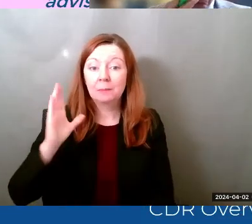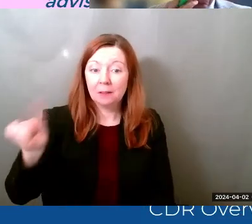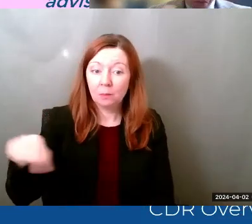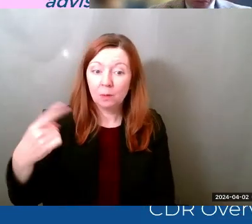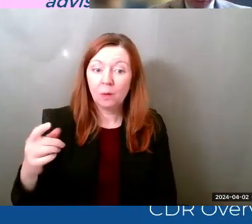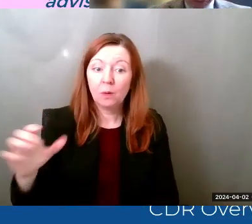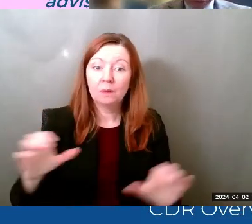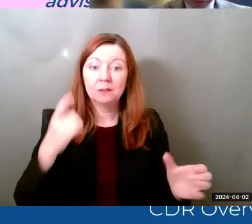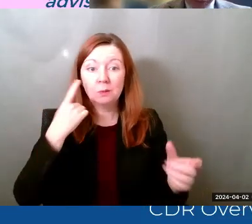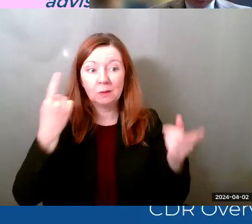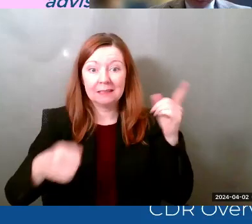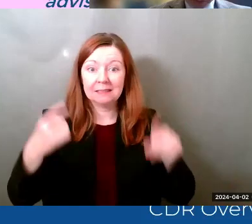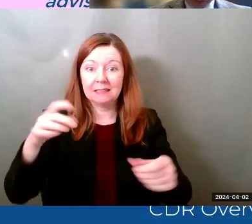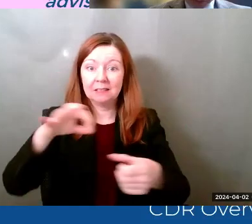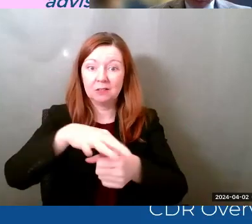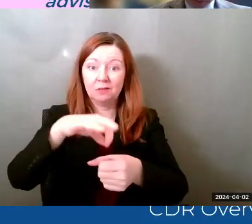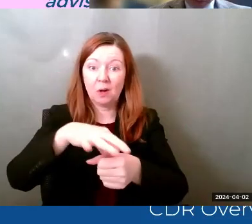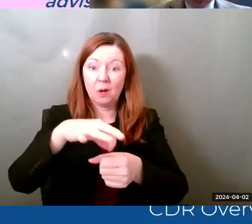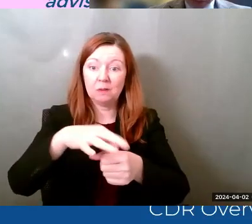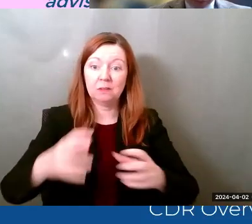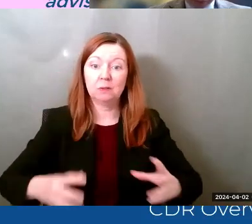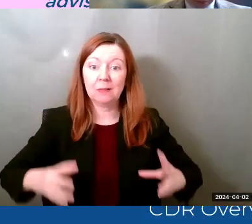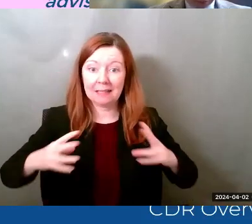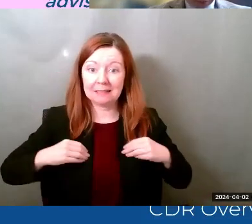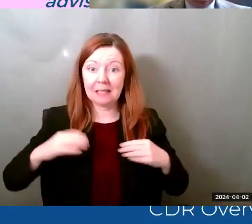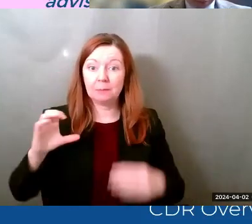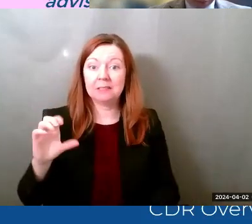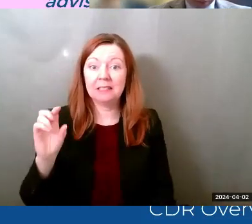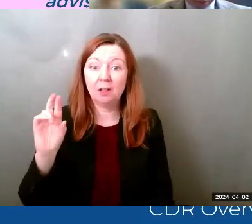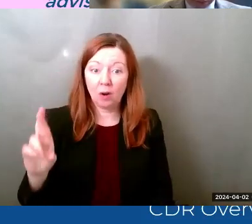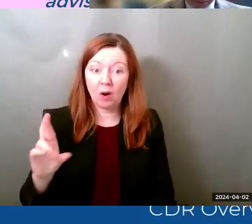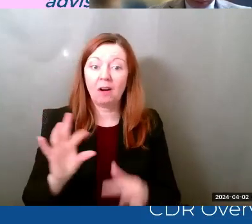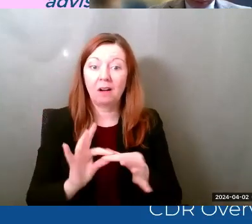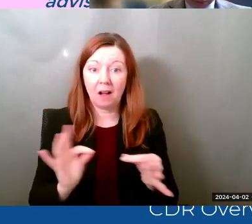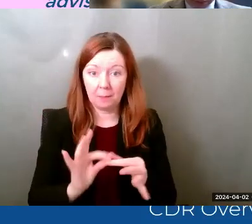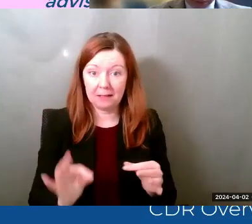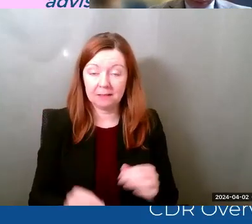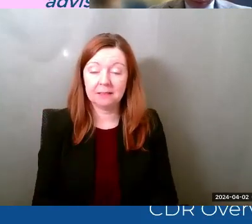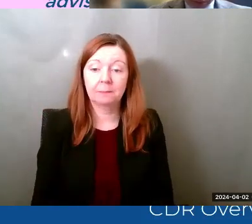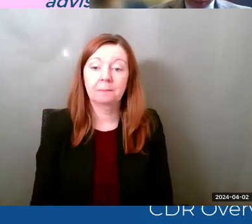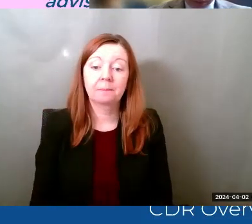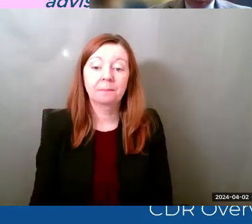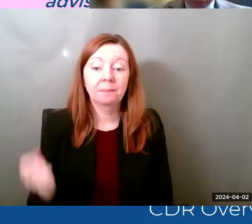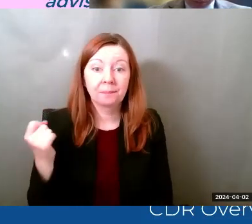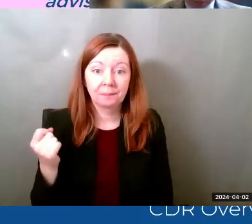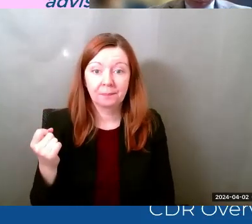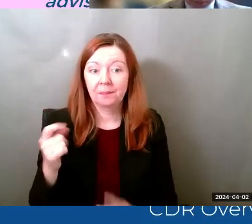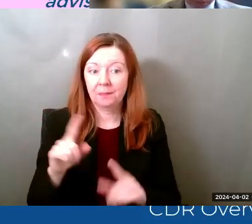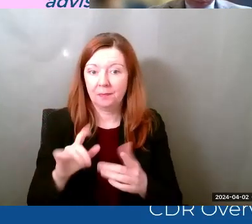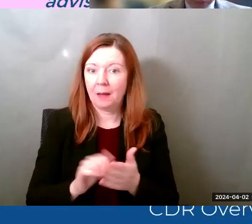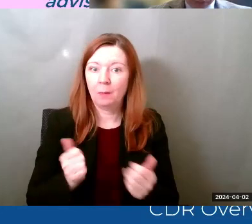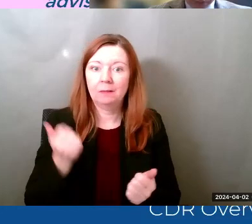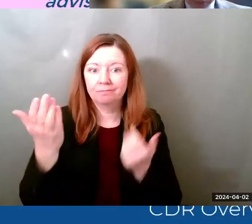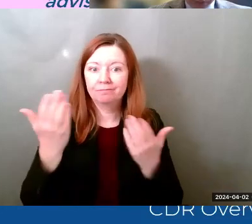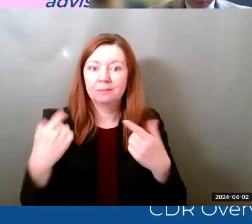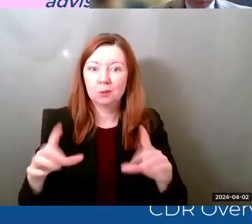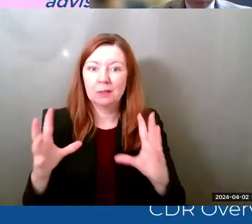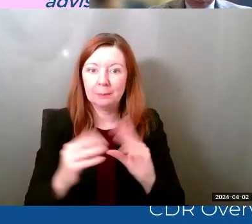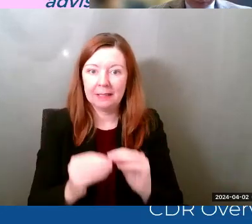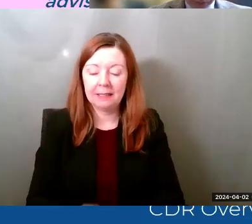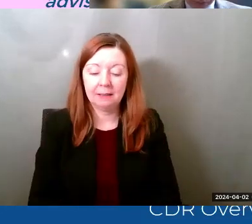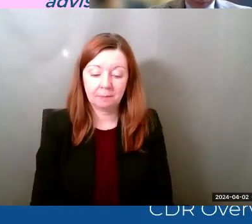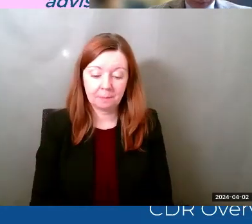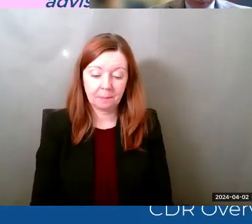do a consensus vote to accept the CDR committee comments. noted during the meeting. This